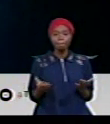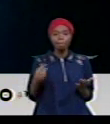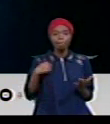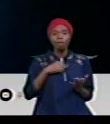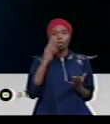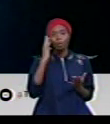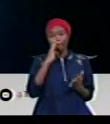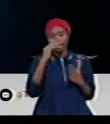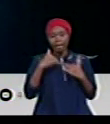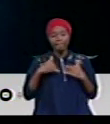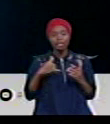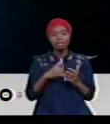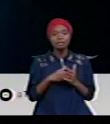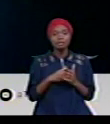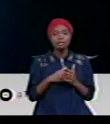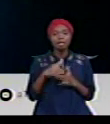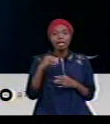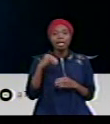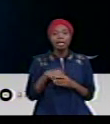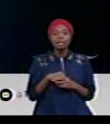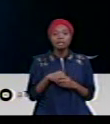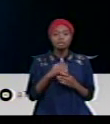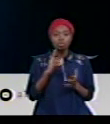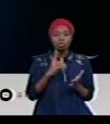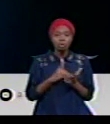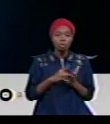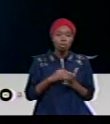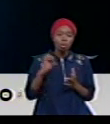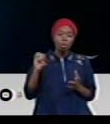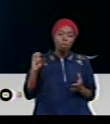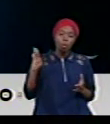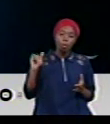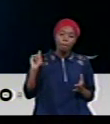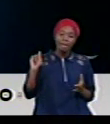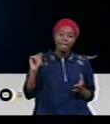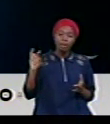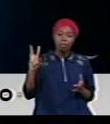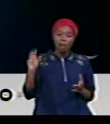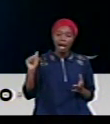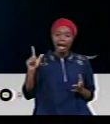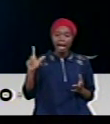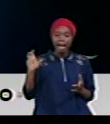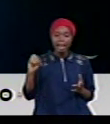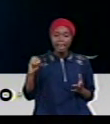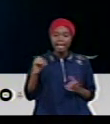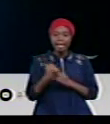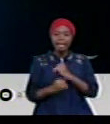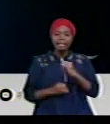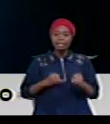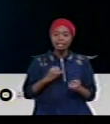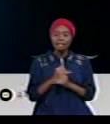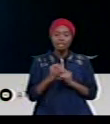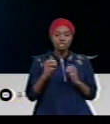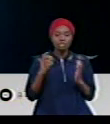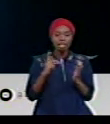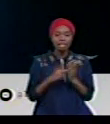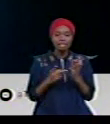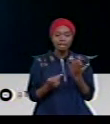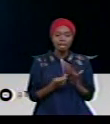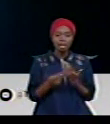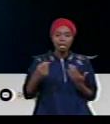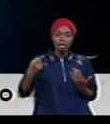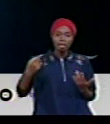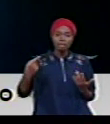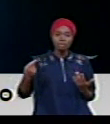it in Dr. Obiwali International Conference Center, GURK Road,